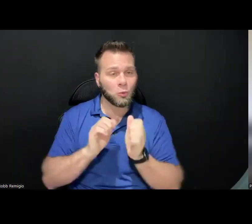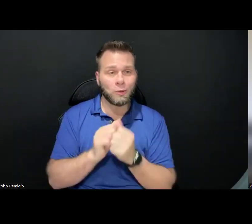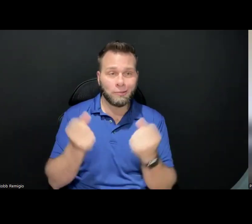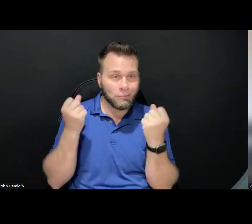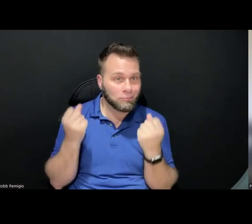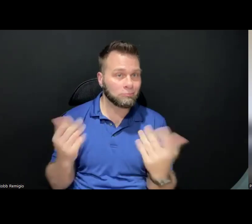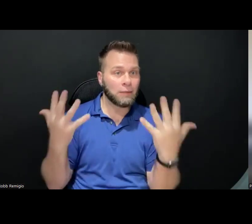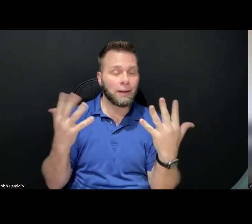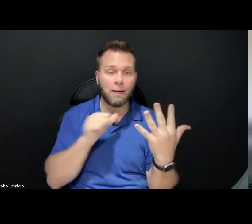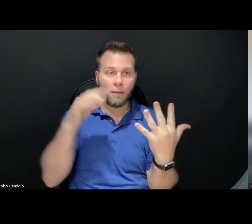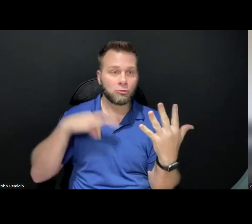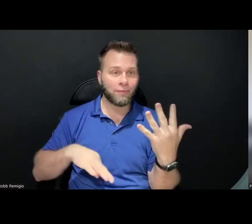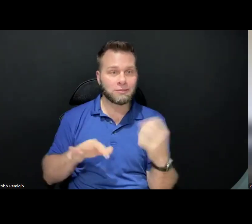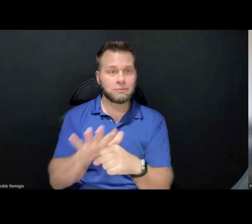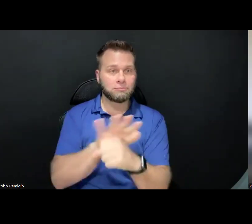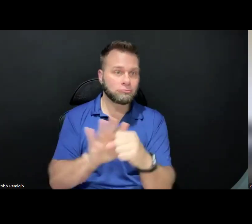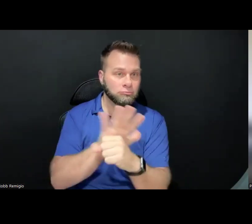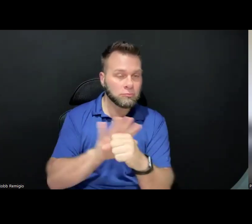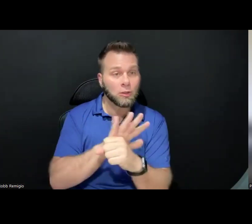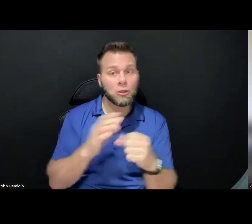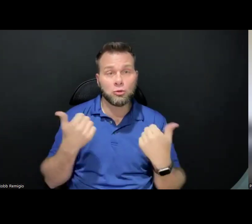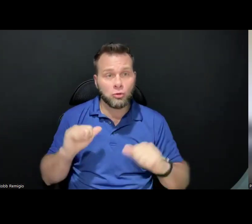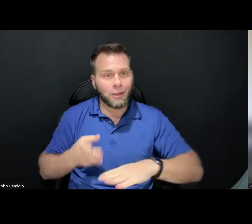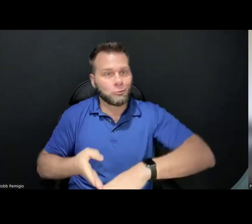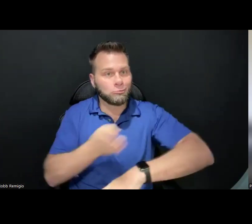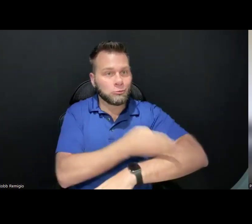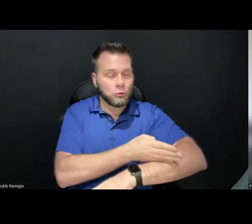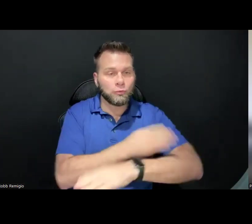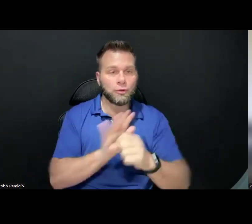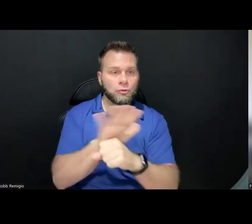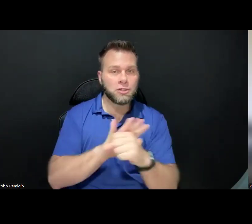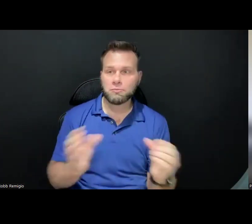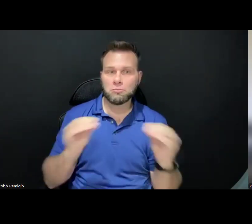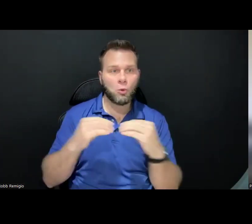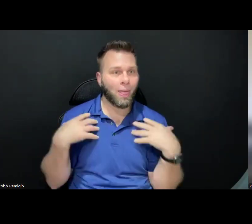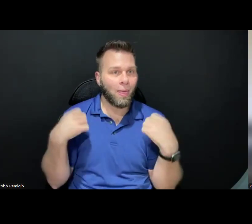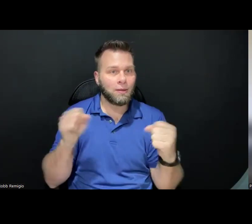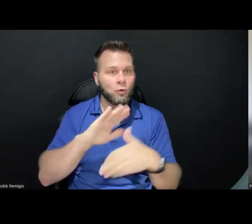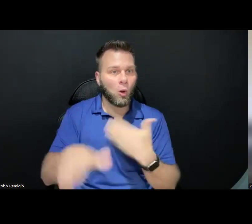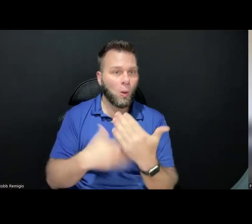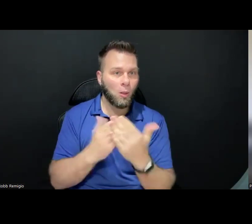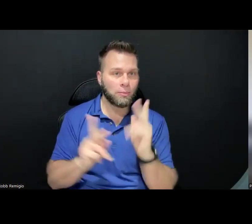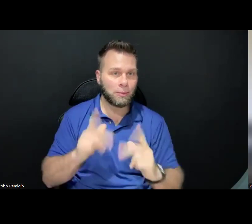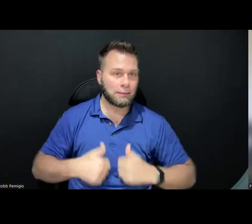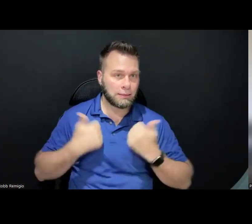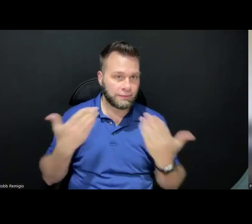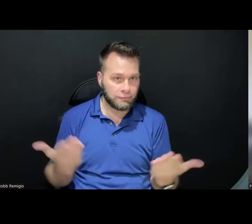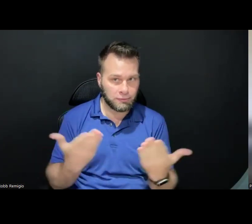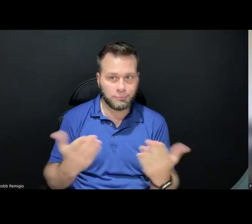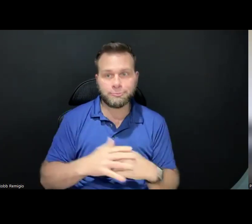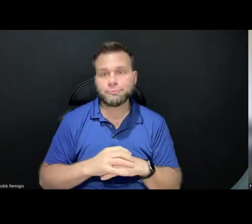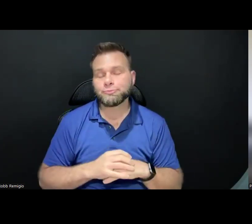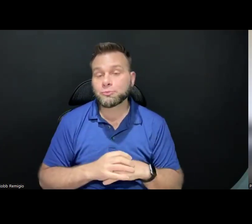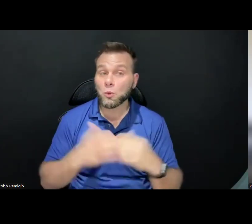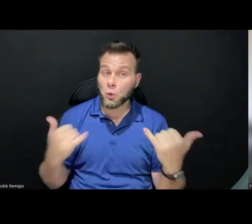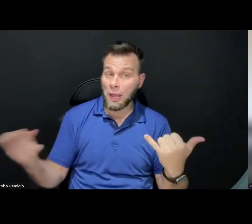hundreds, of nonprofits in the region, trying to make this region a healthier place for all of its residents. I was asked